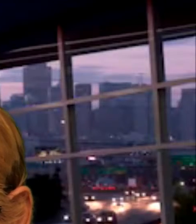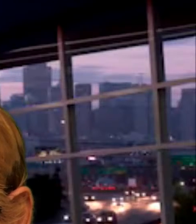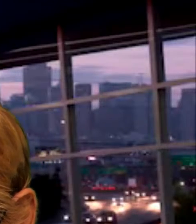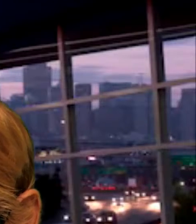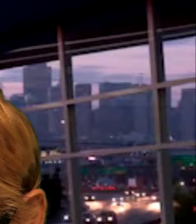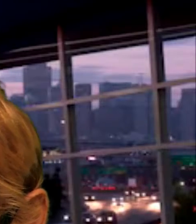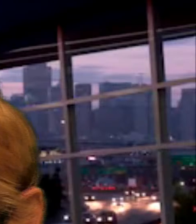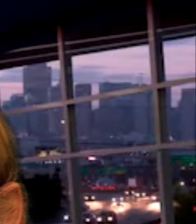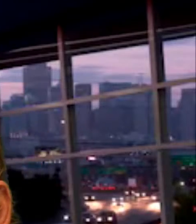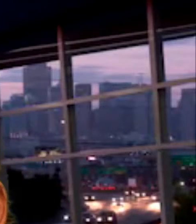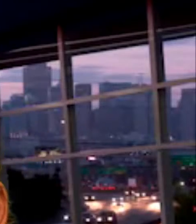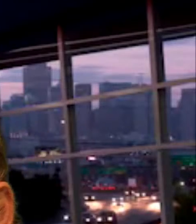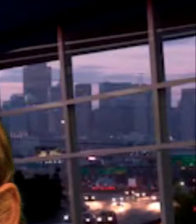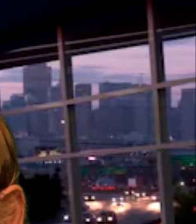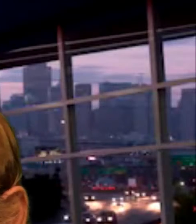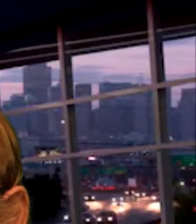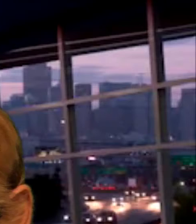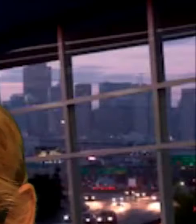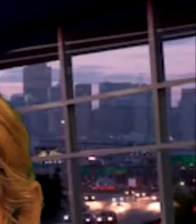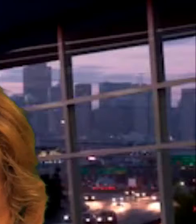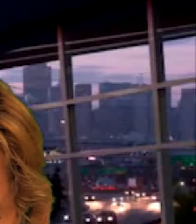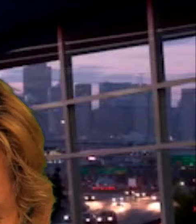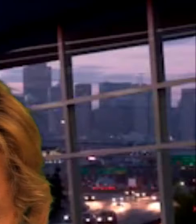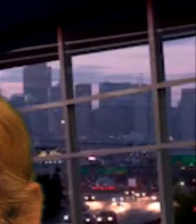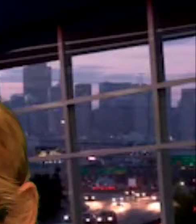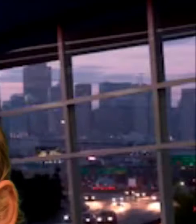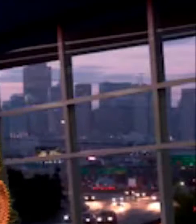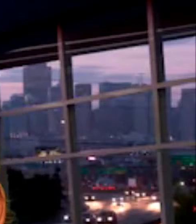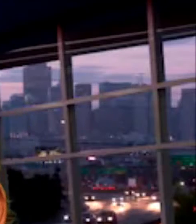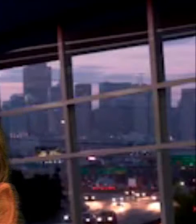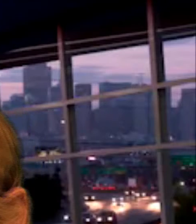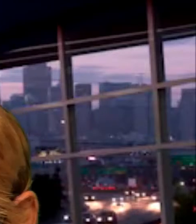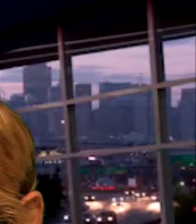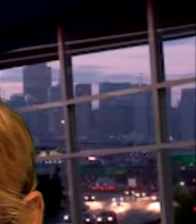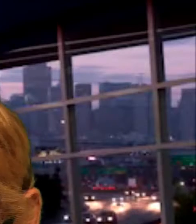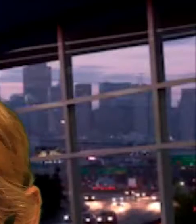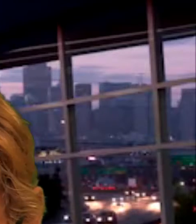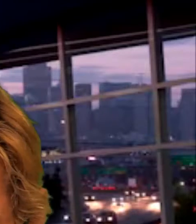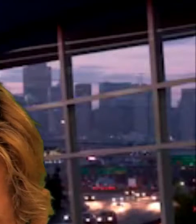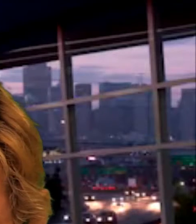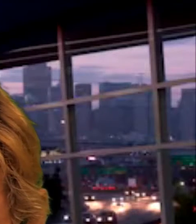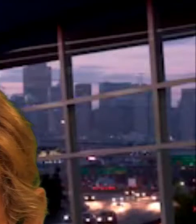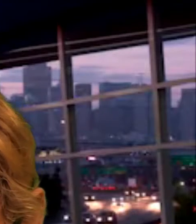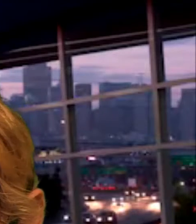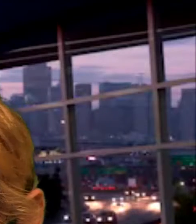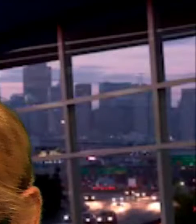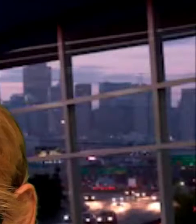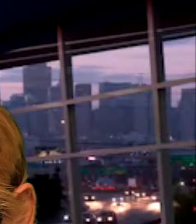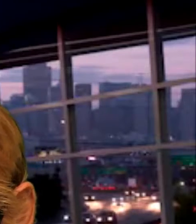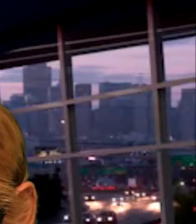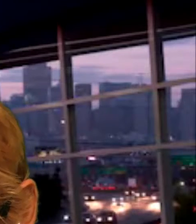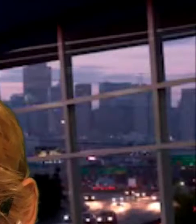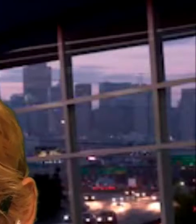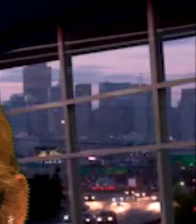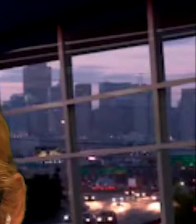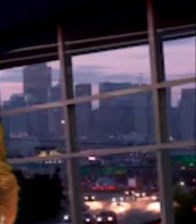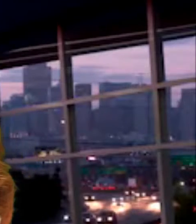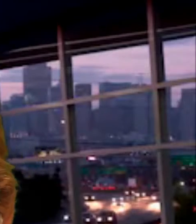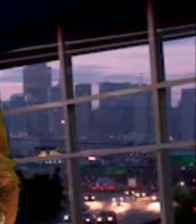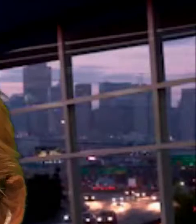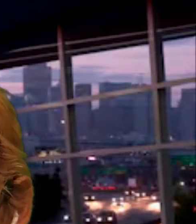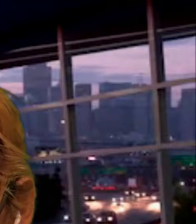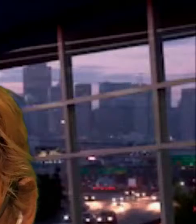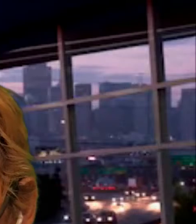getting our hospitals are overrun and no ICU capacity, we have to lock down, and da-da-da, on and on and on.